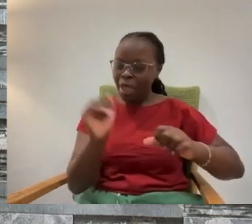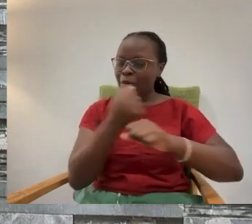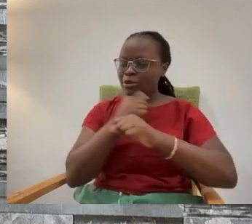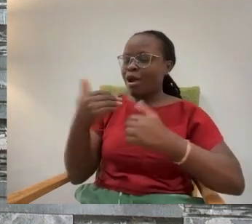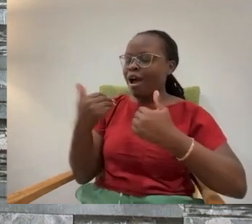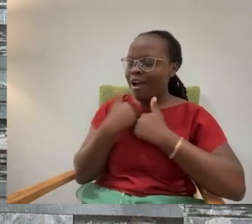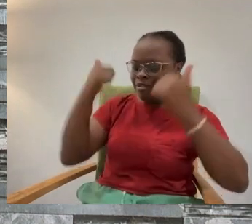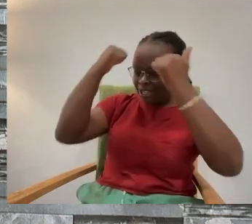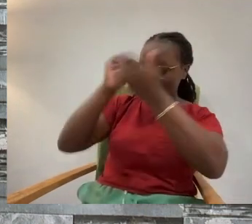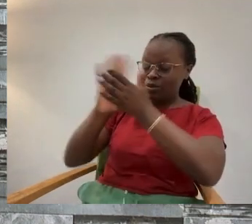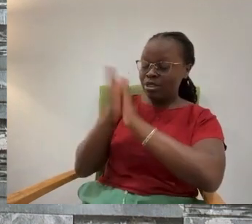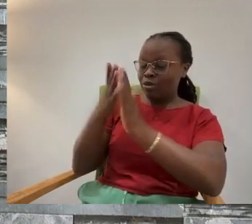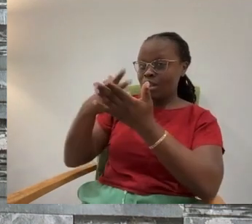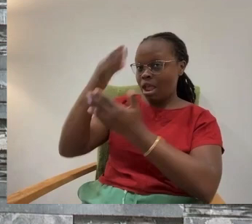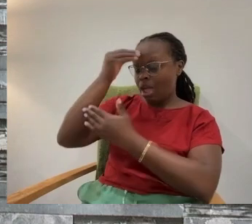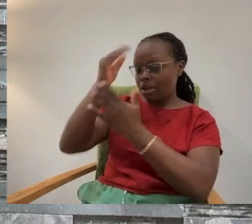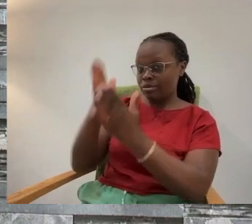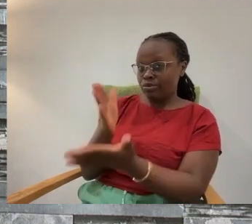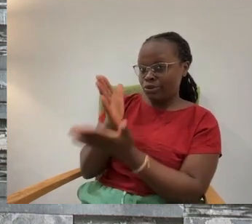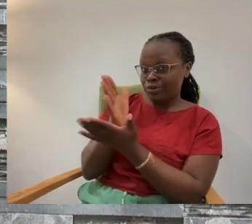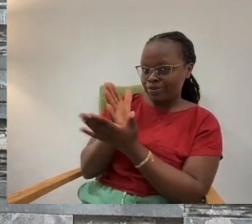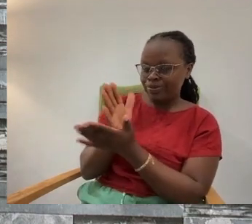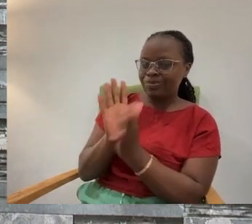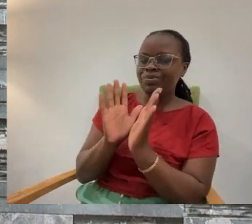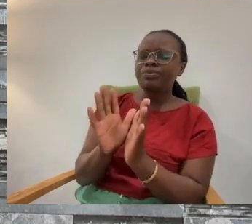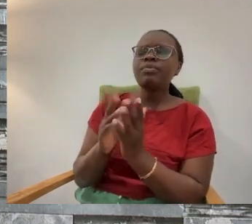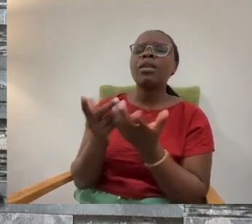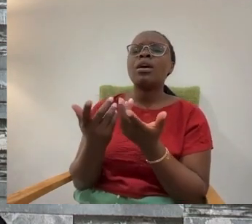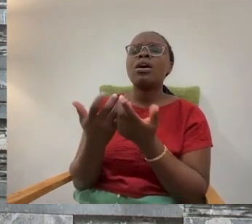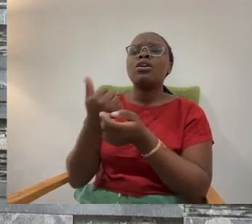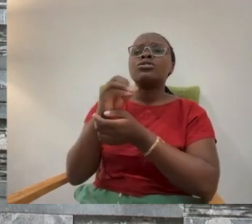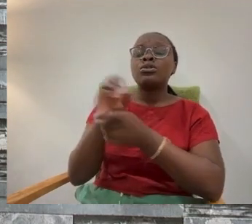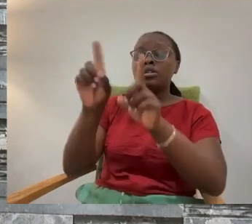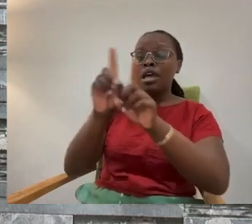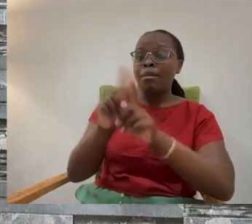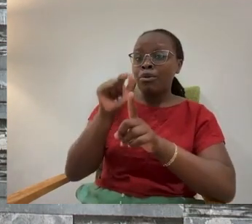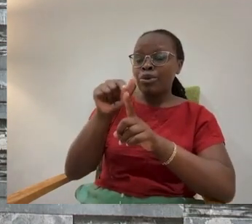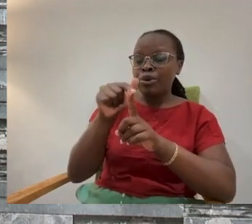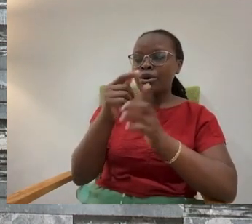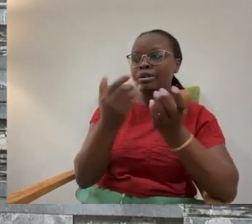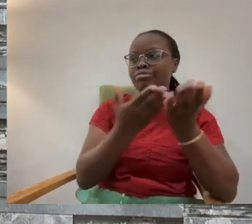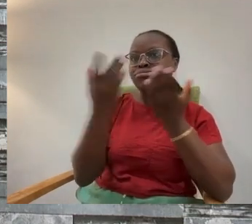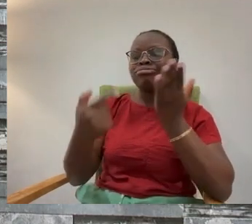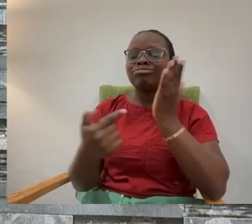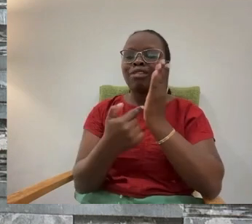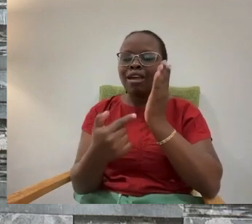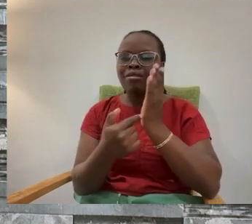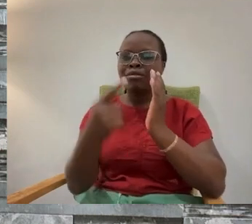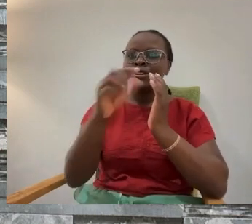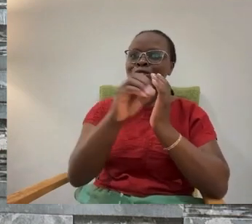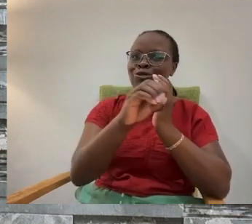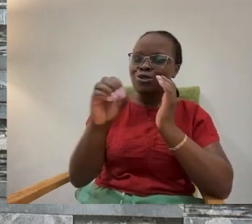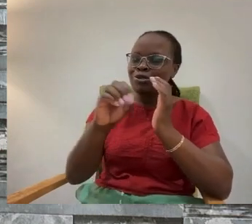of that successful learning for students. So when you are seeing EdTech tools being implemented in crises in